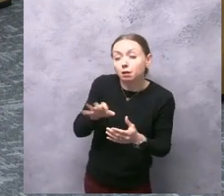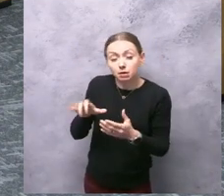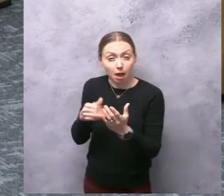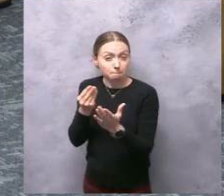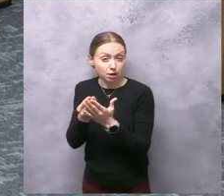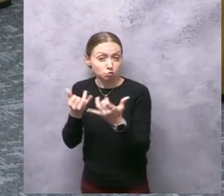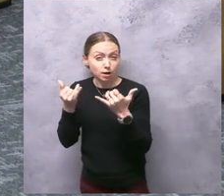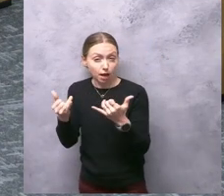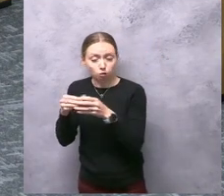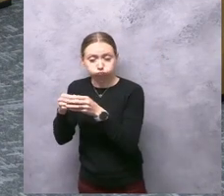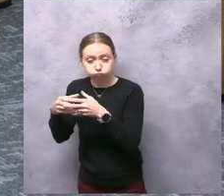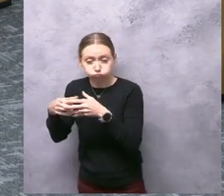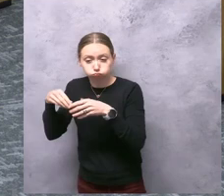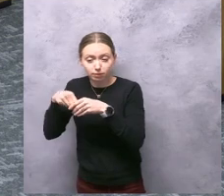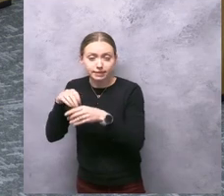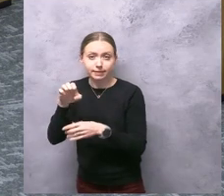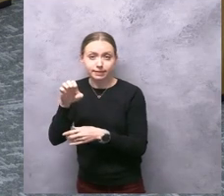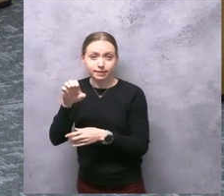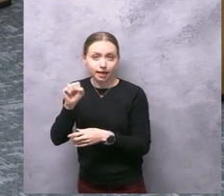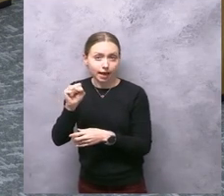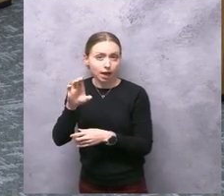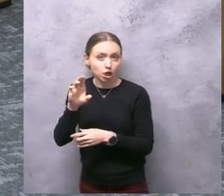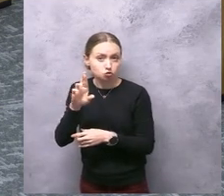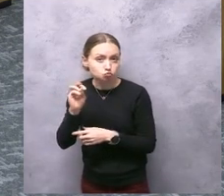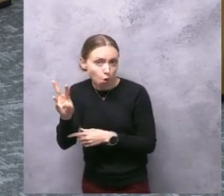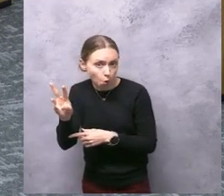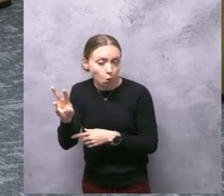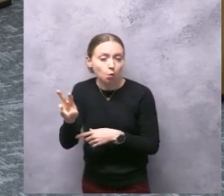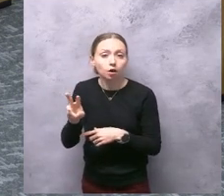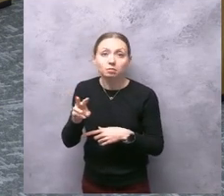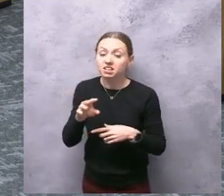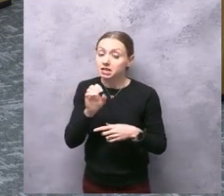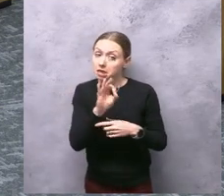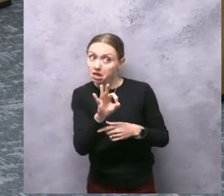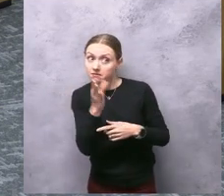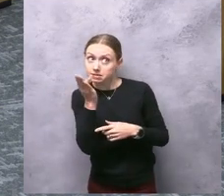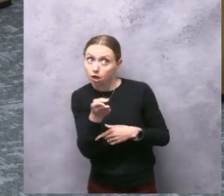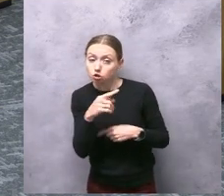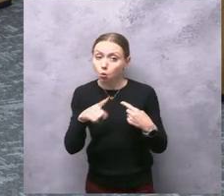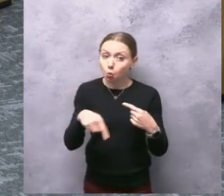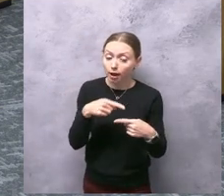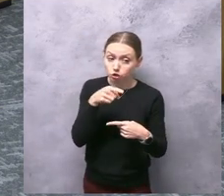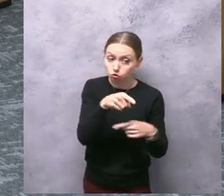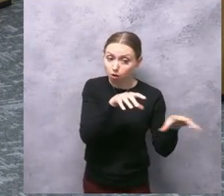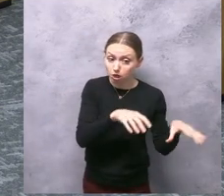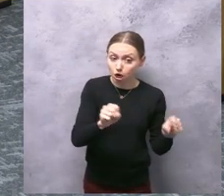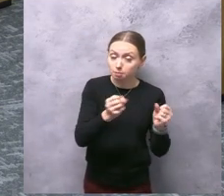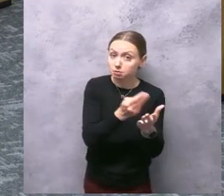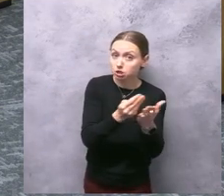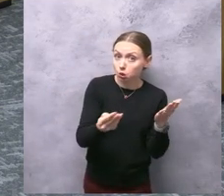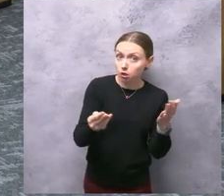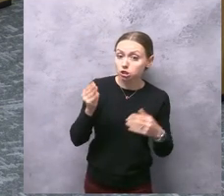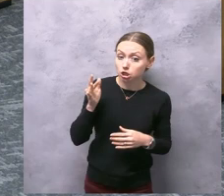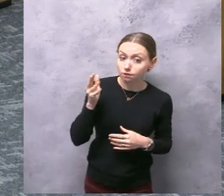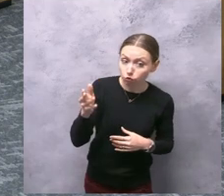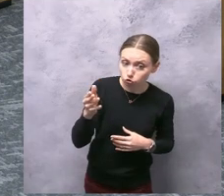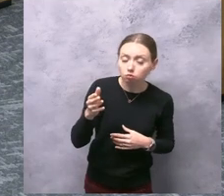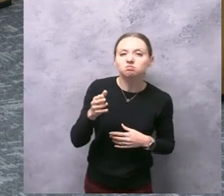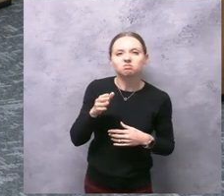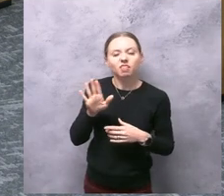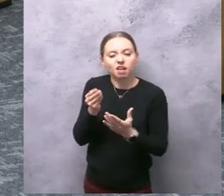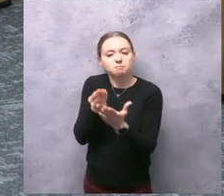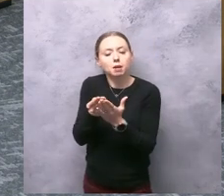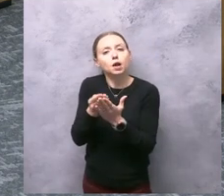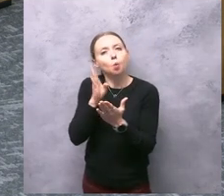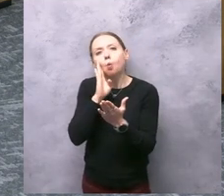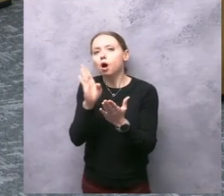when you adopt, or if you adopt, up to you, in the future, that's when that those funds are unlocked.